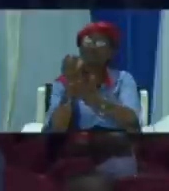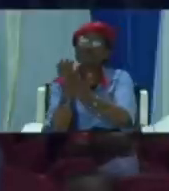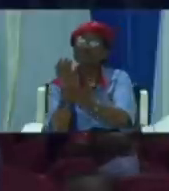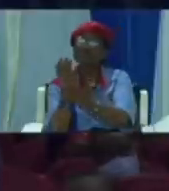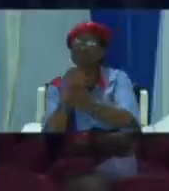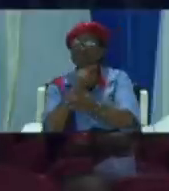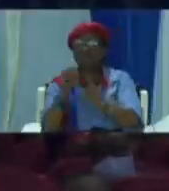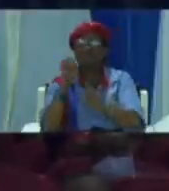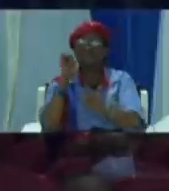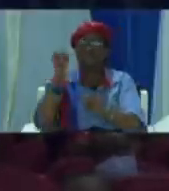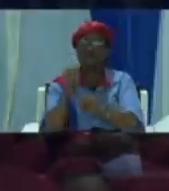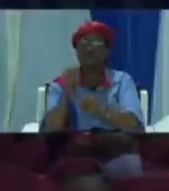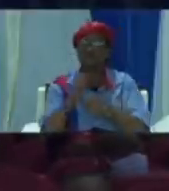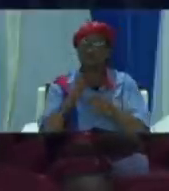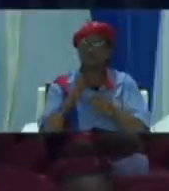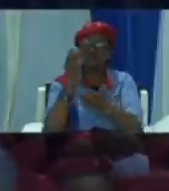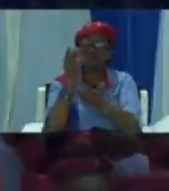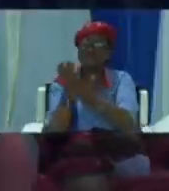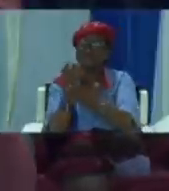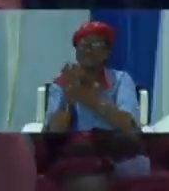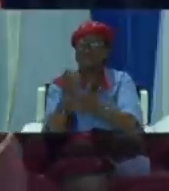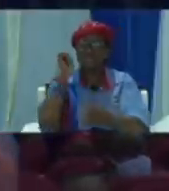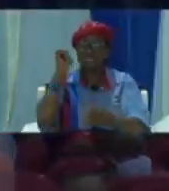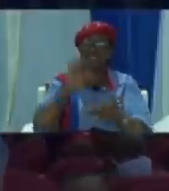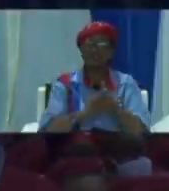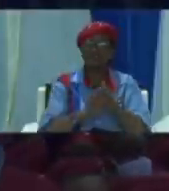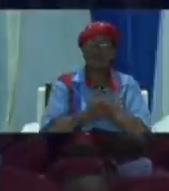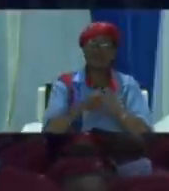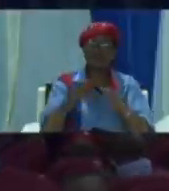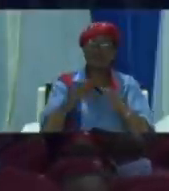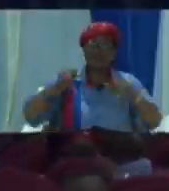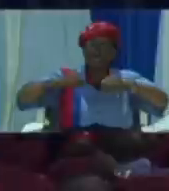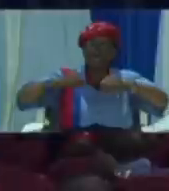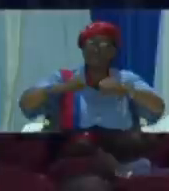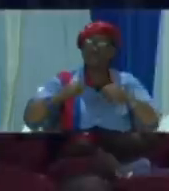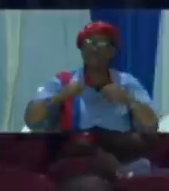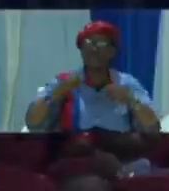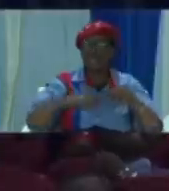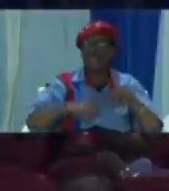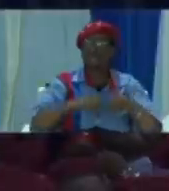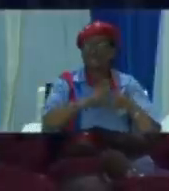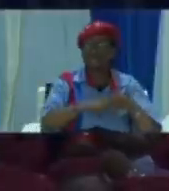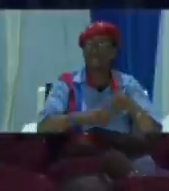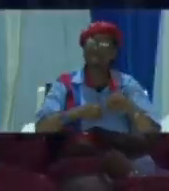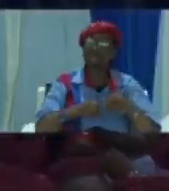to prison, he became the chief executive officer.